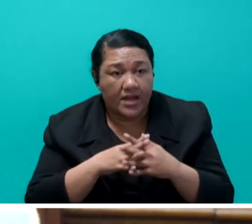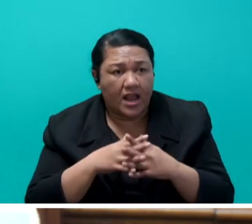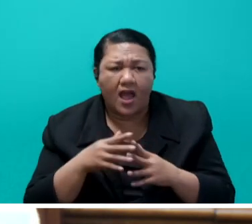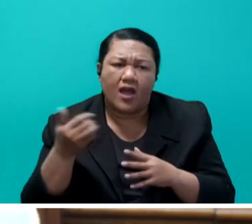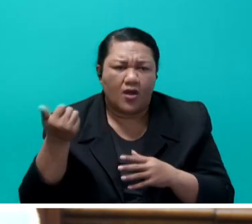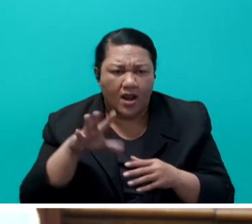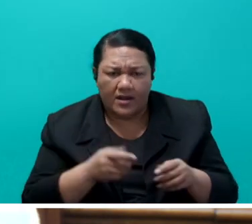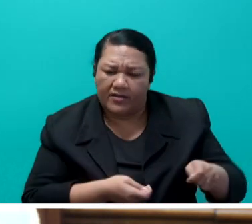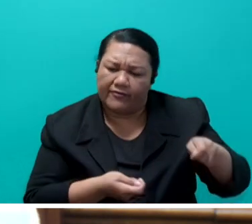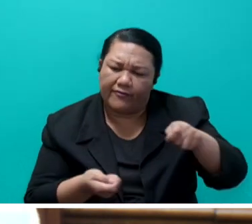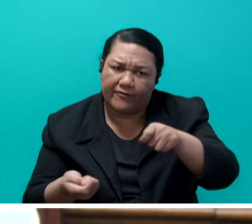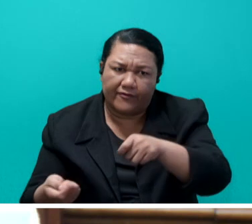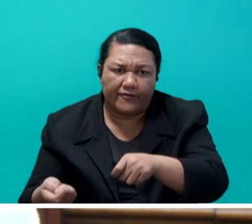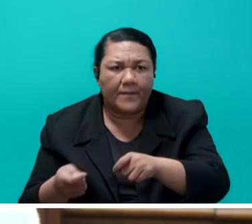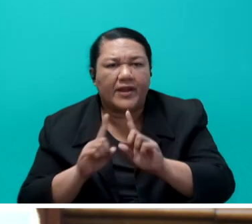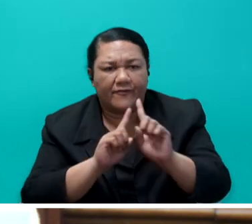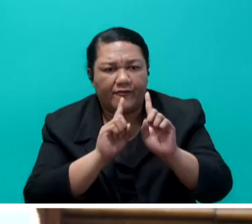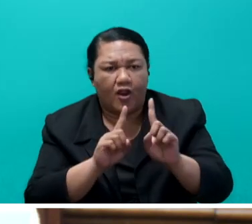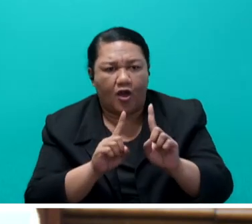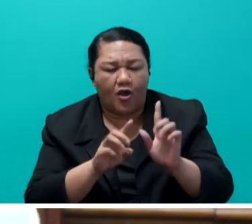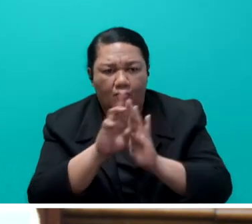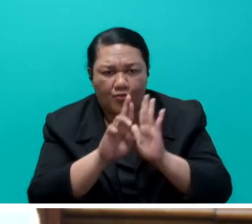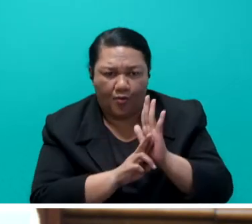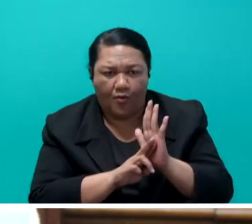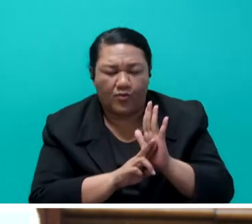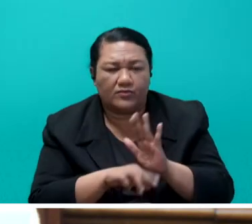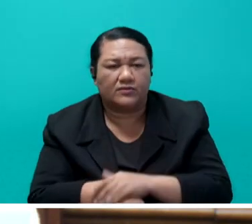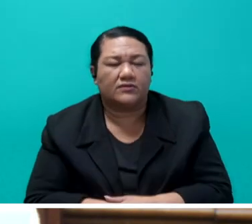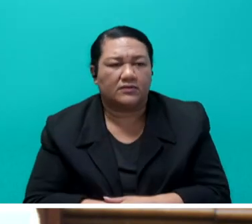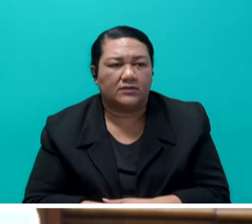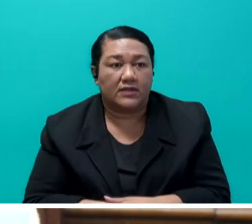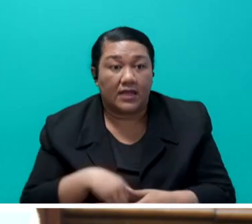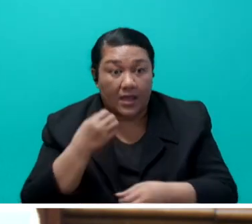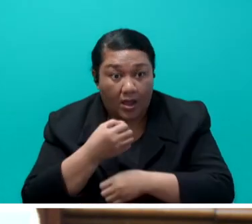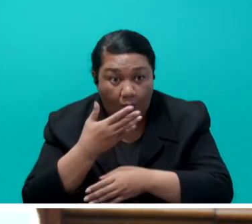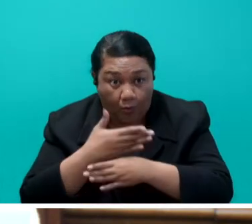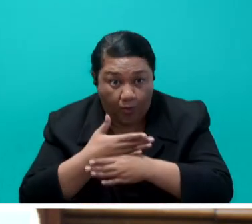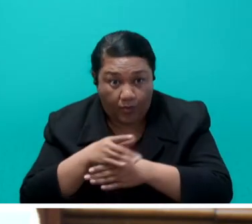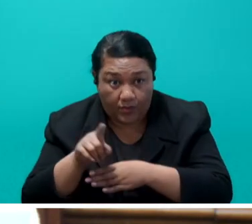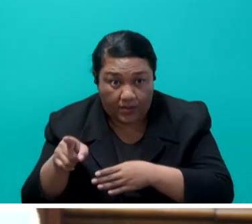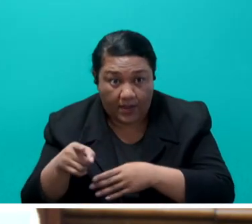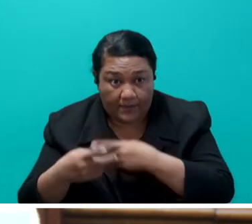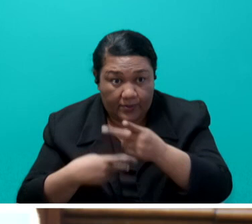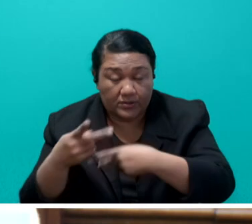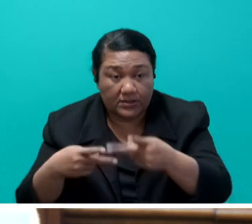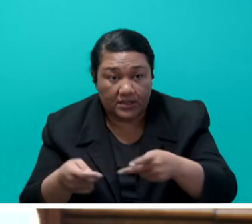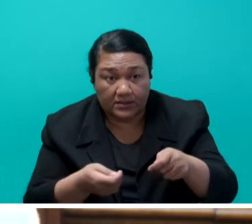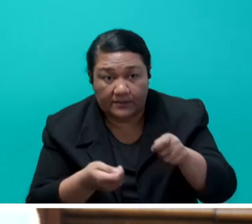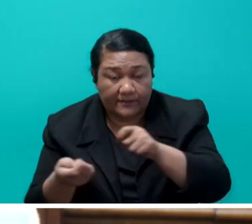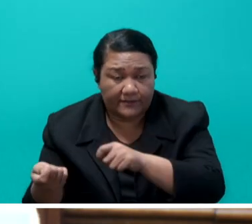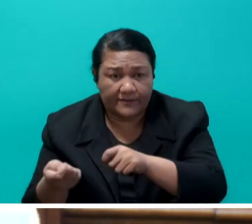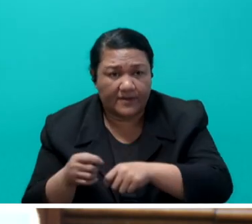strict regulations. In each case, these operations, Mr. Speaker, sir, have taken place without harm